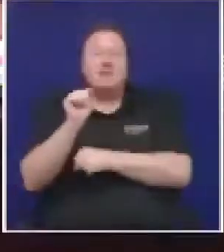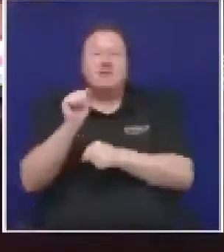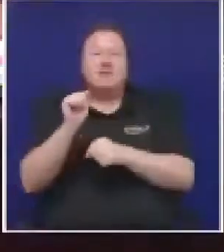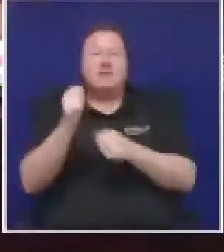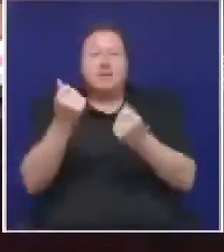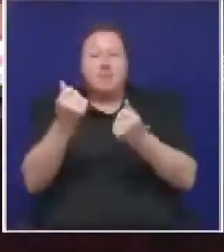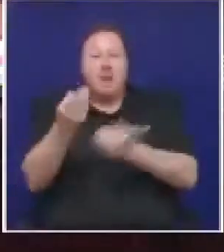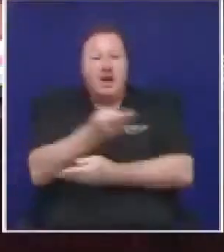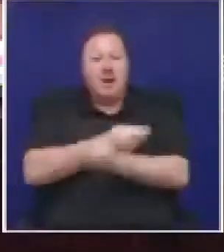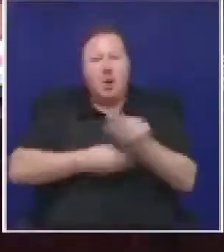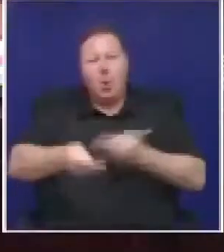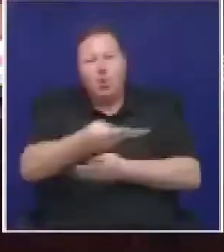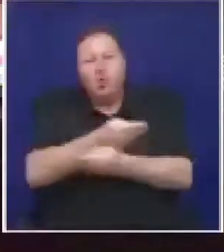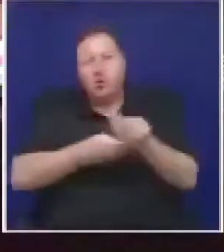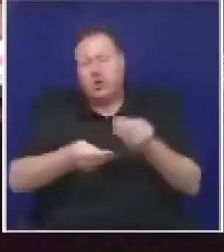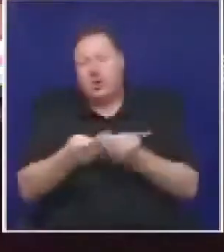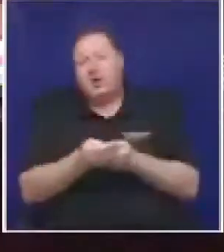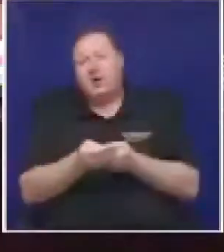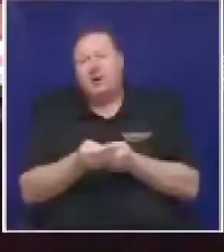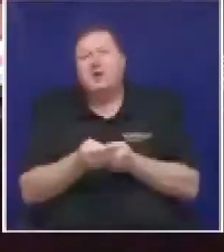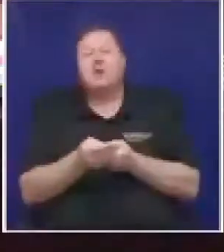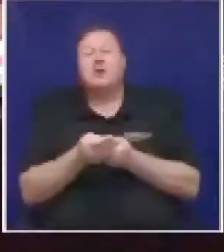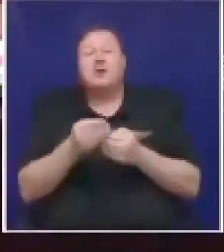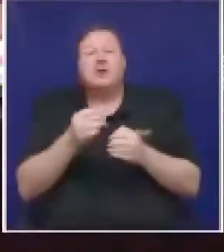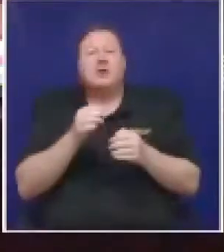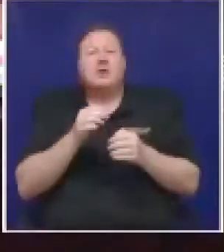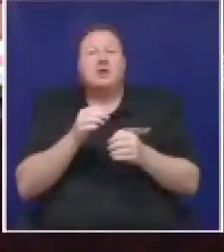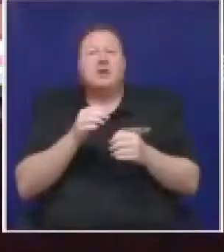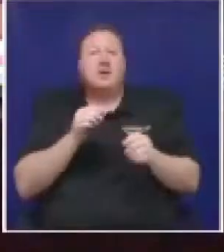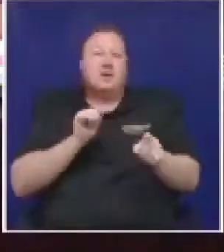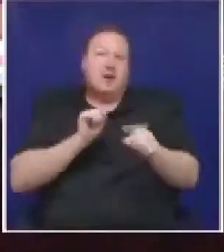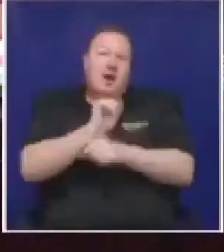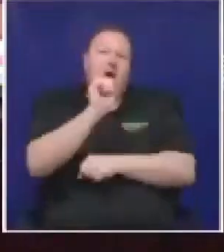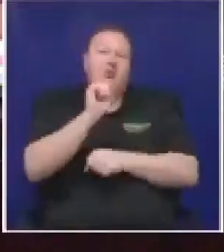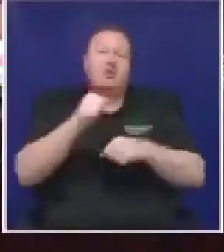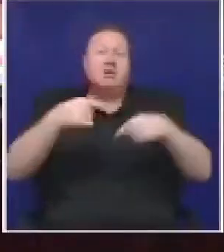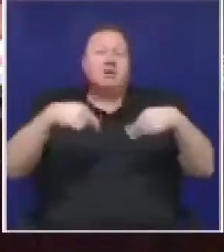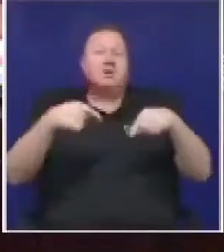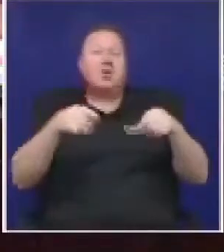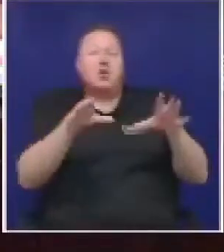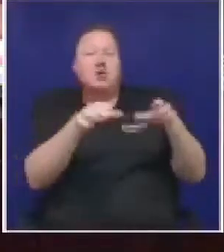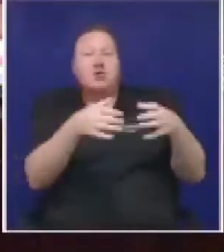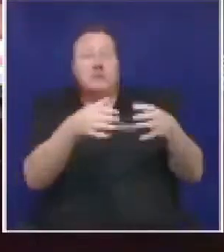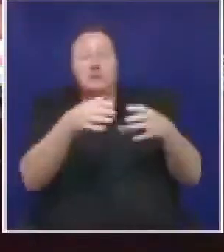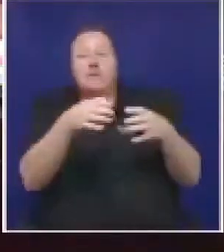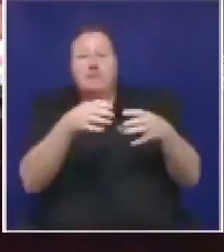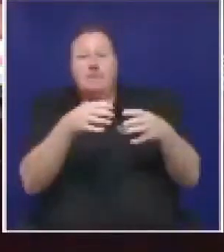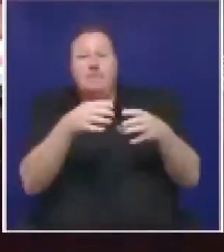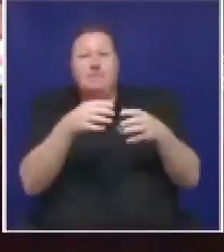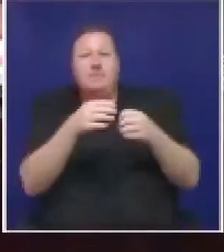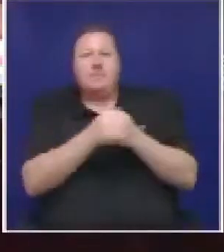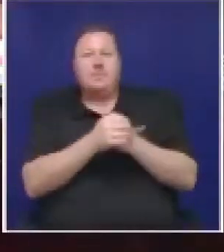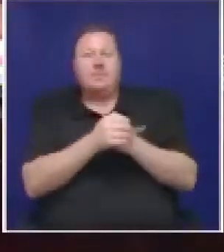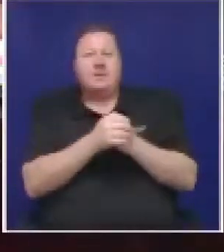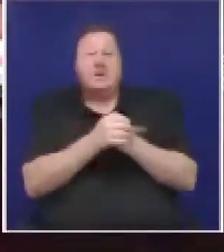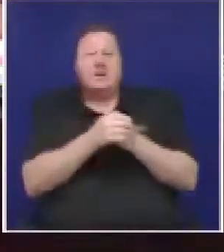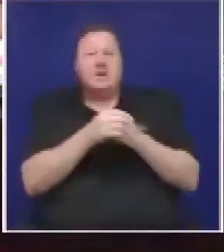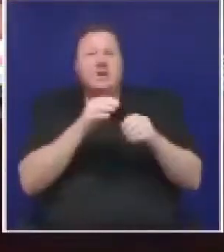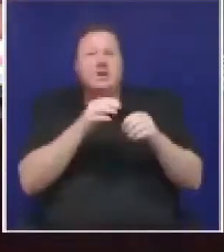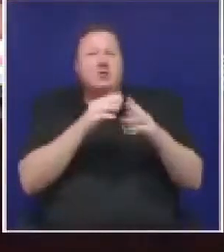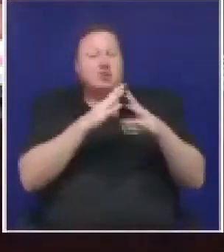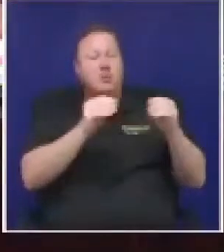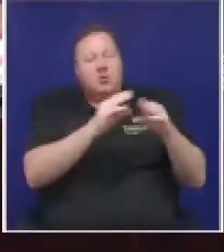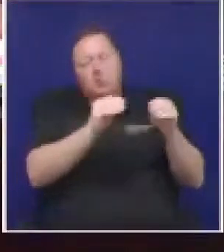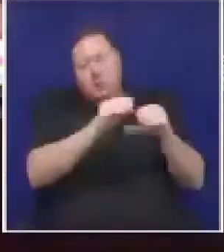and counter-terrorism financing systems. The delisting, Honorable Speaker, is a